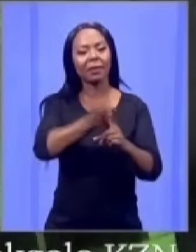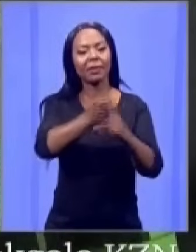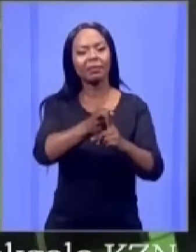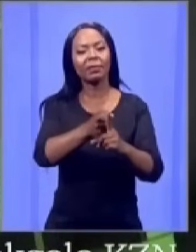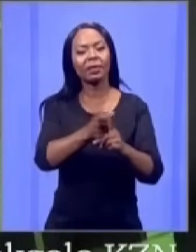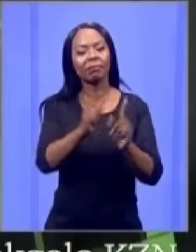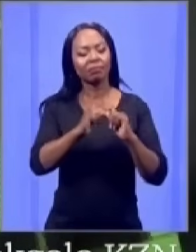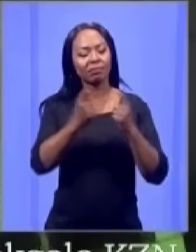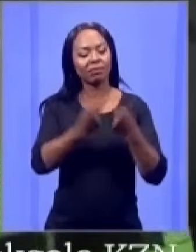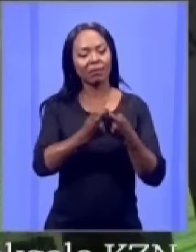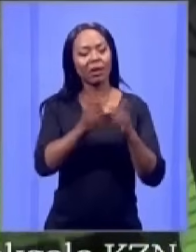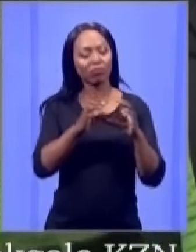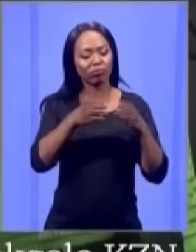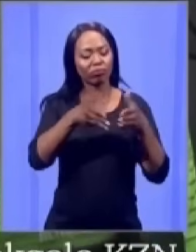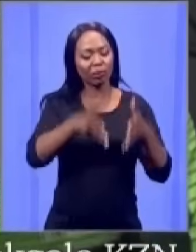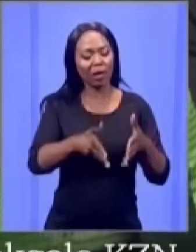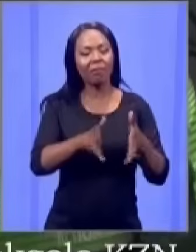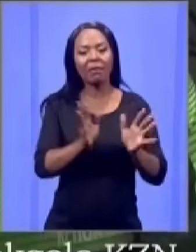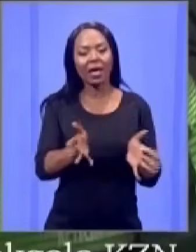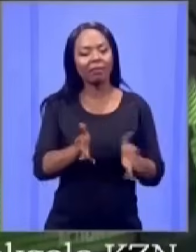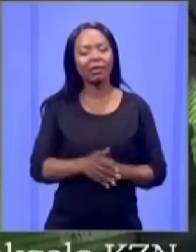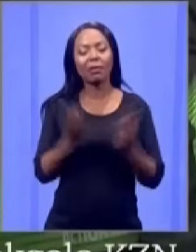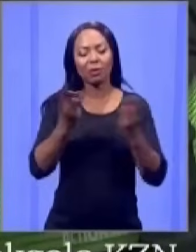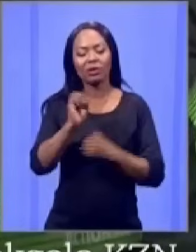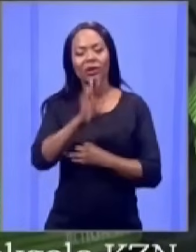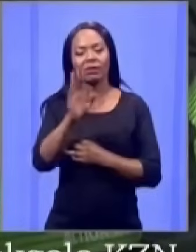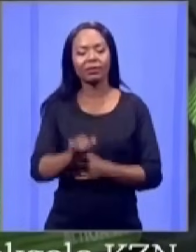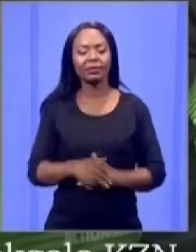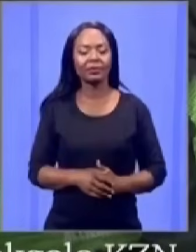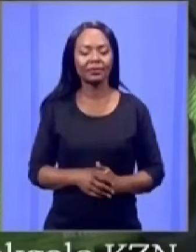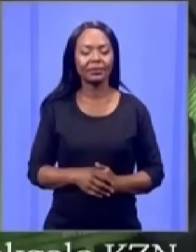of KZN, but for people of South Africa.